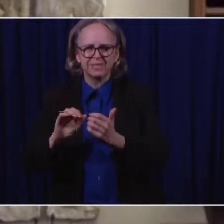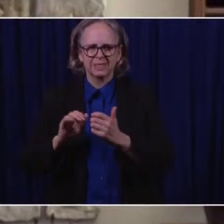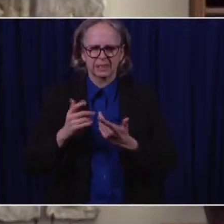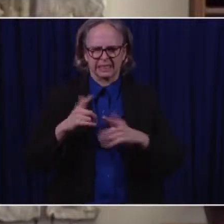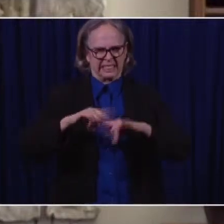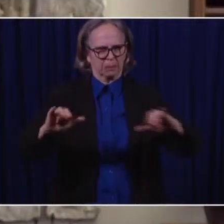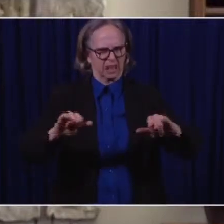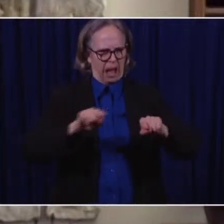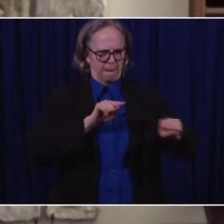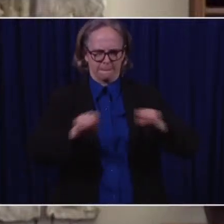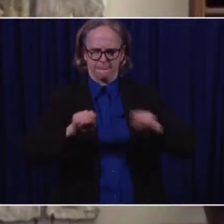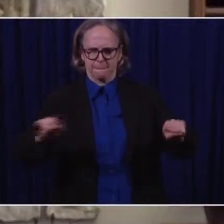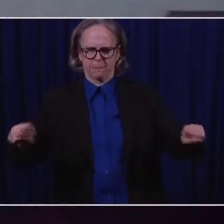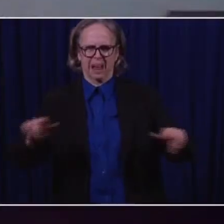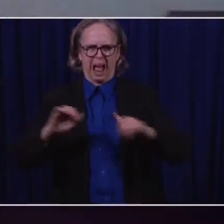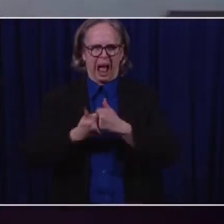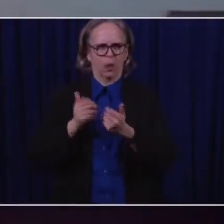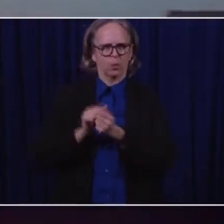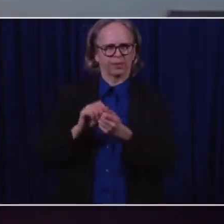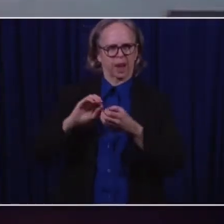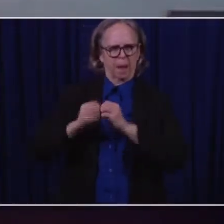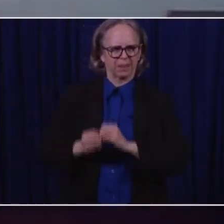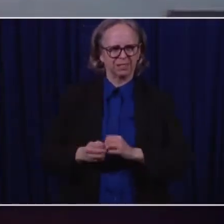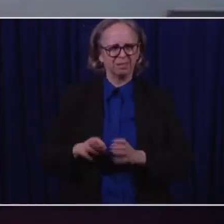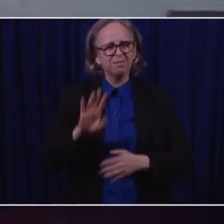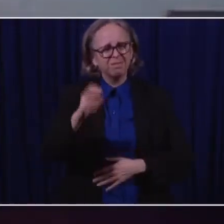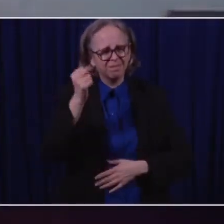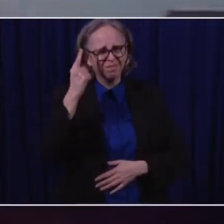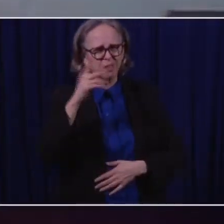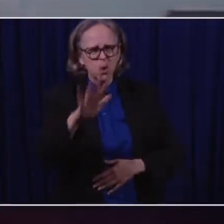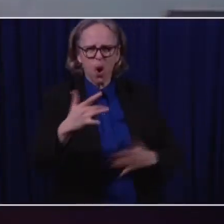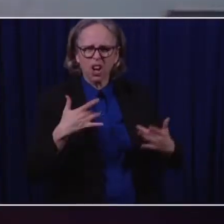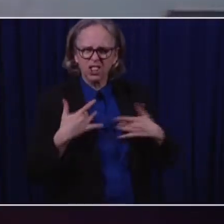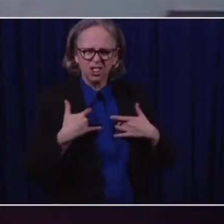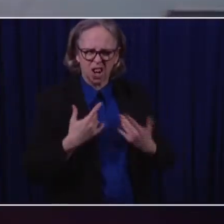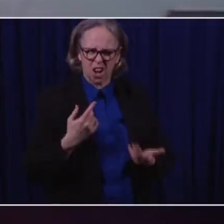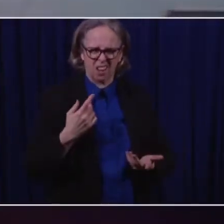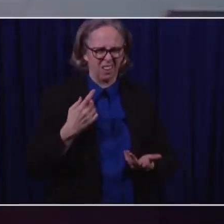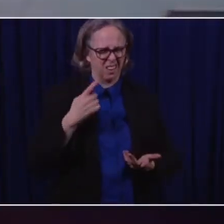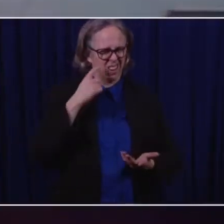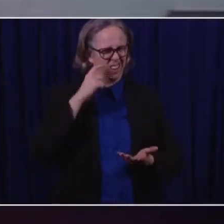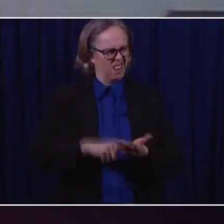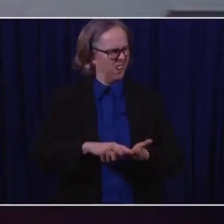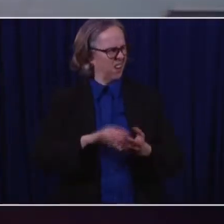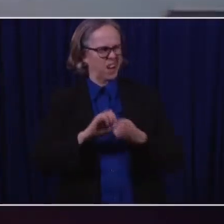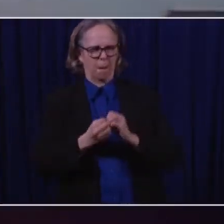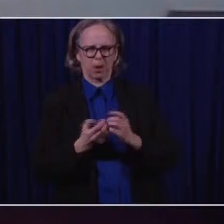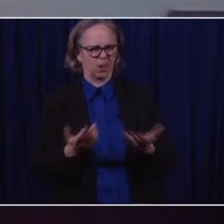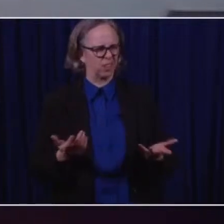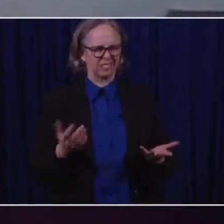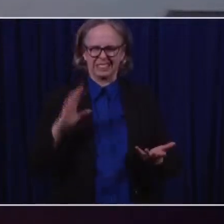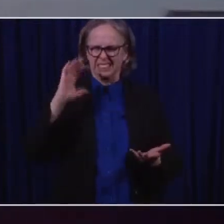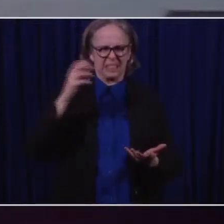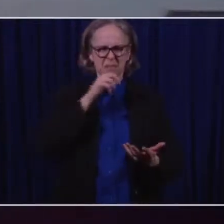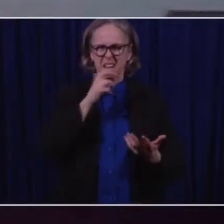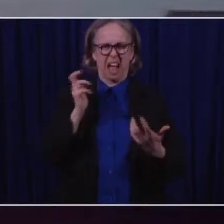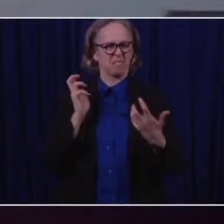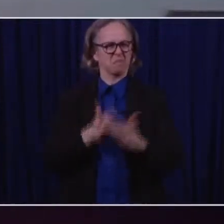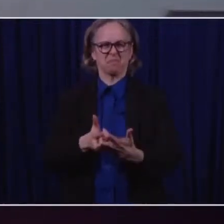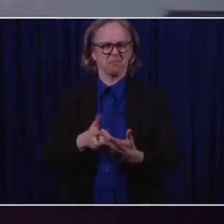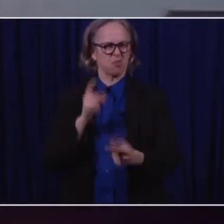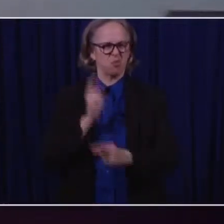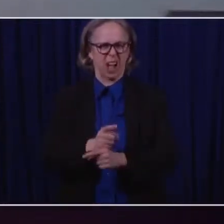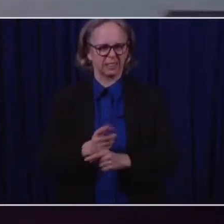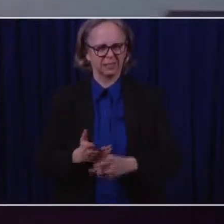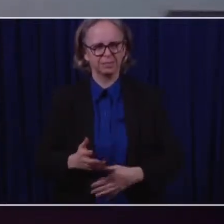one to push back because that number didn't seem correct with me. I had concerns about it. So I was, in fact, the first one to push